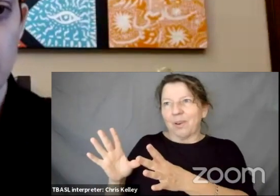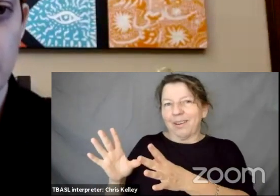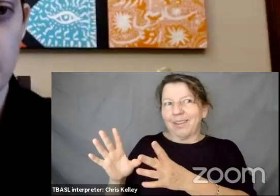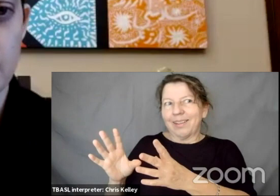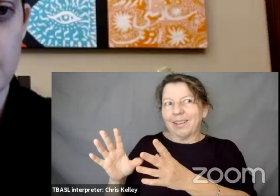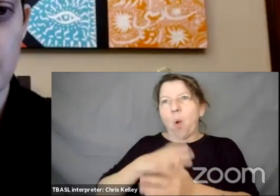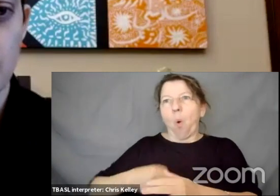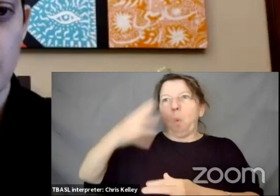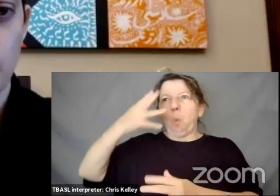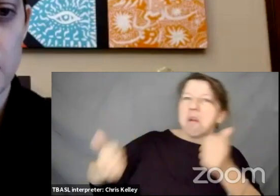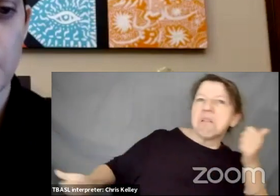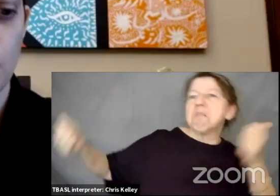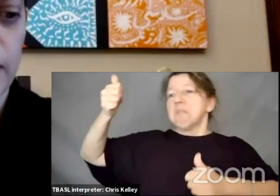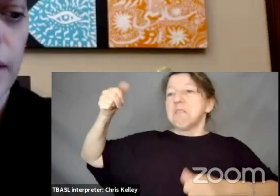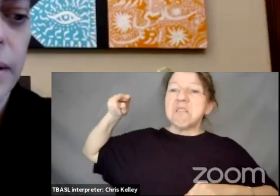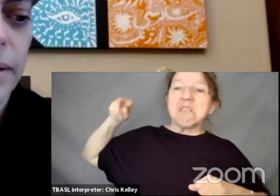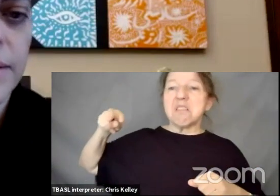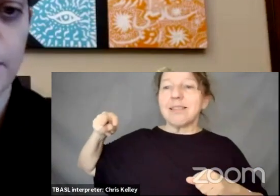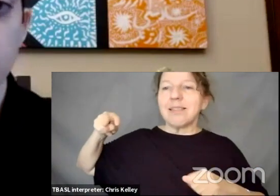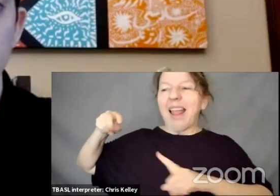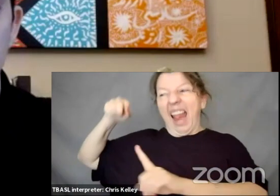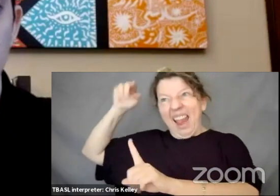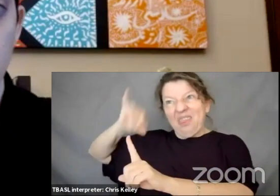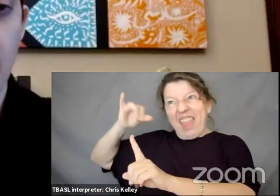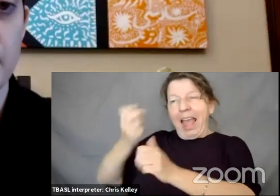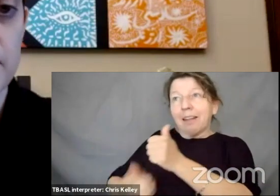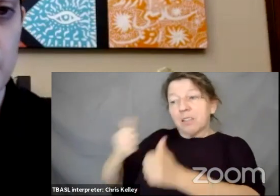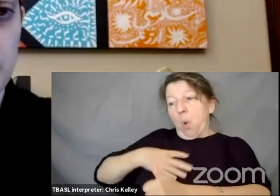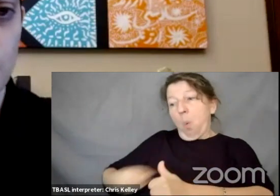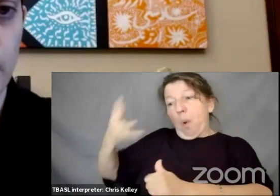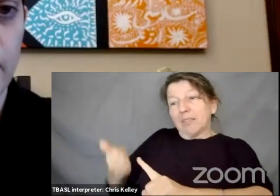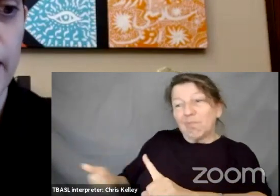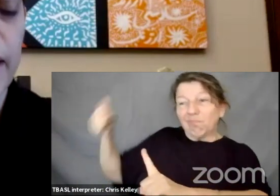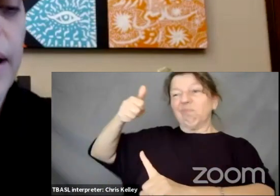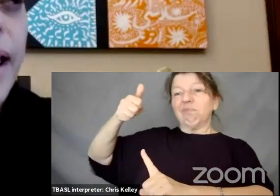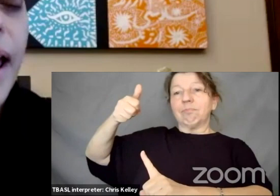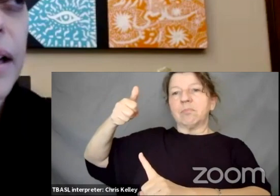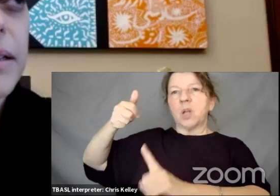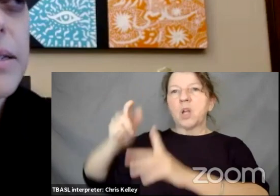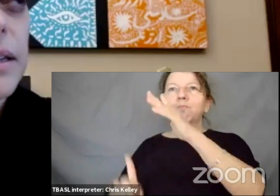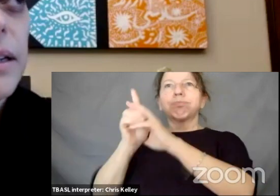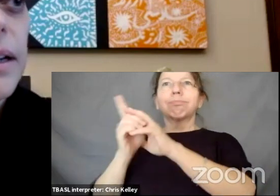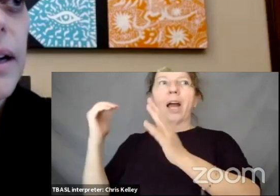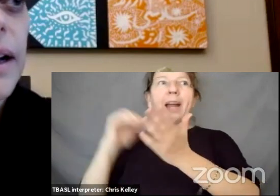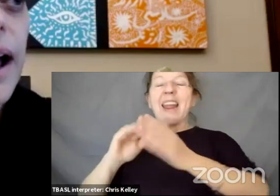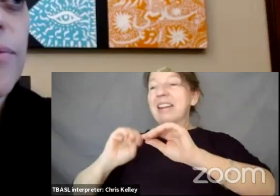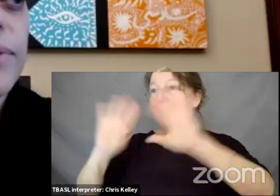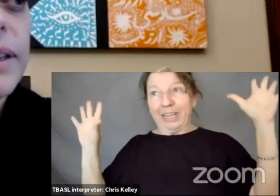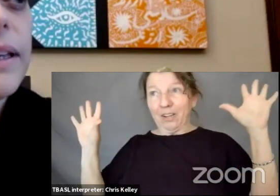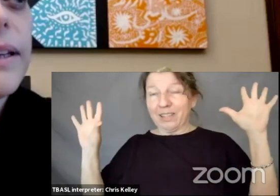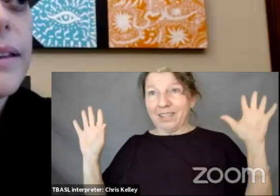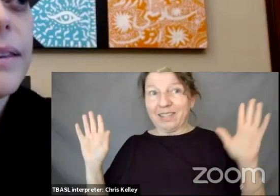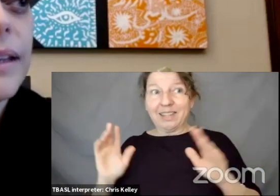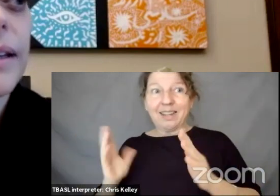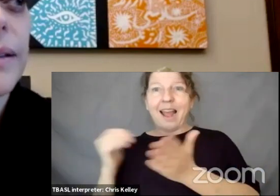9/11 in this particularly explicit and insidious way, right? And I